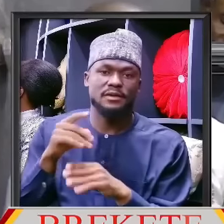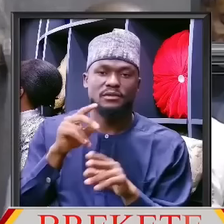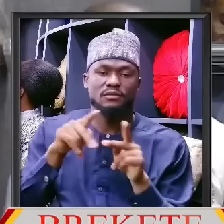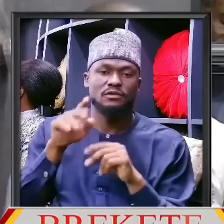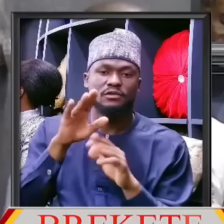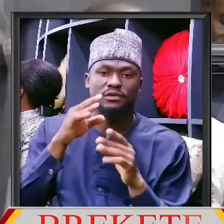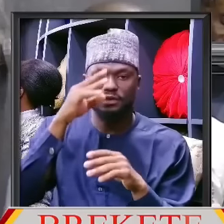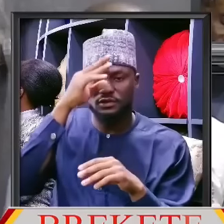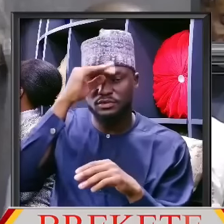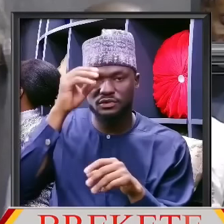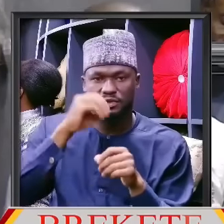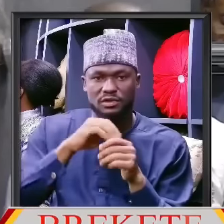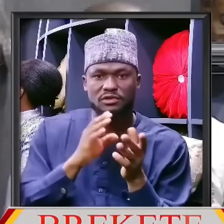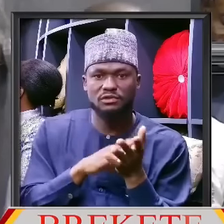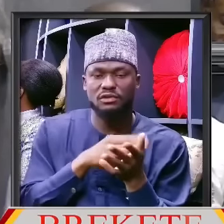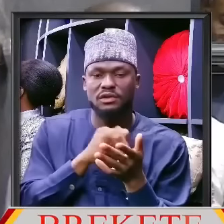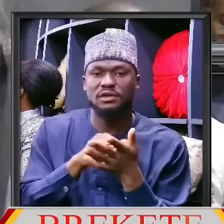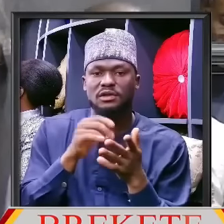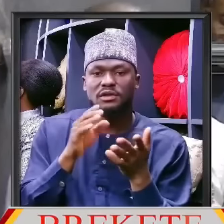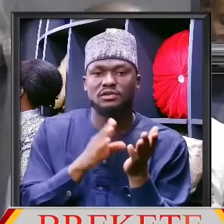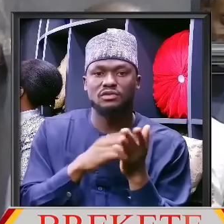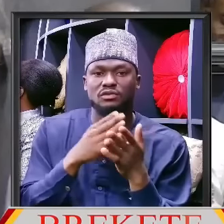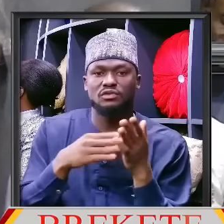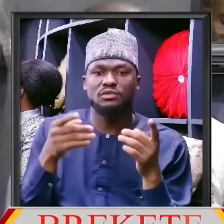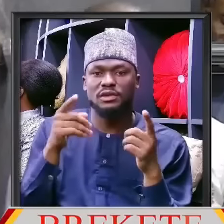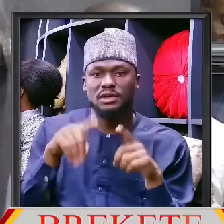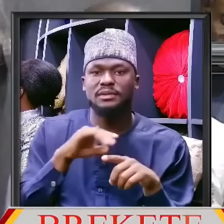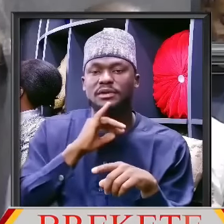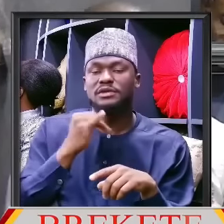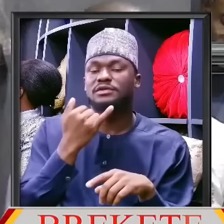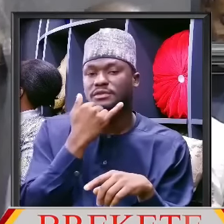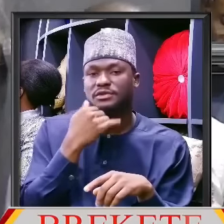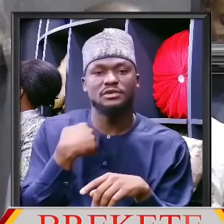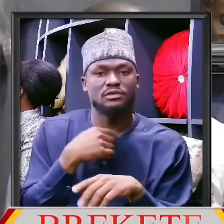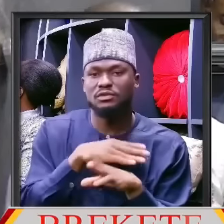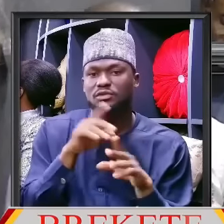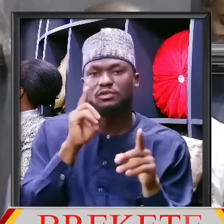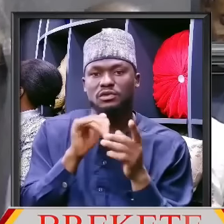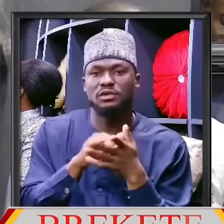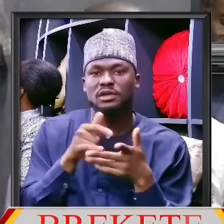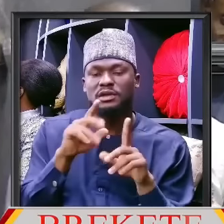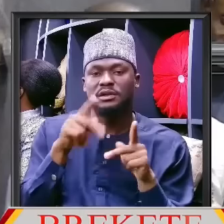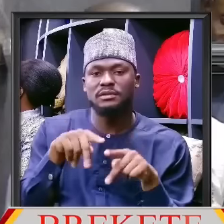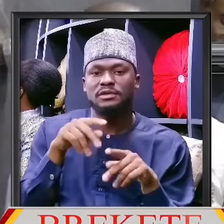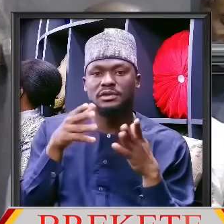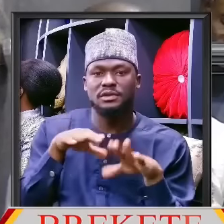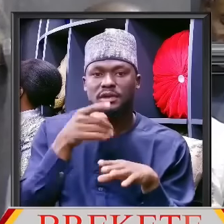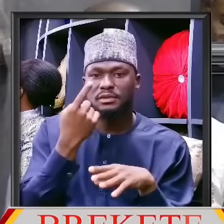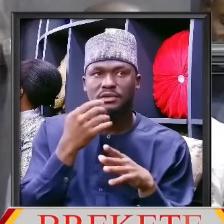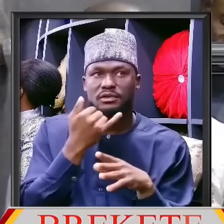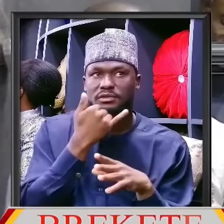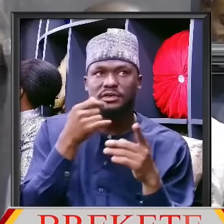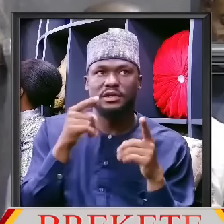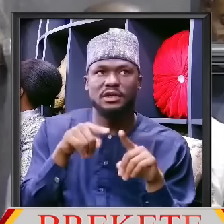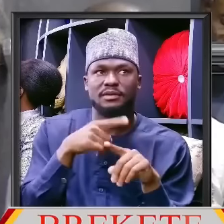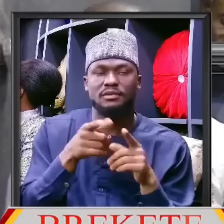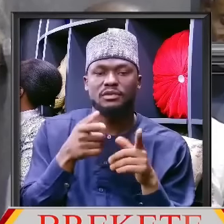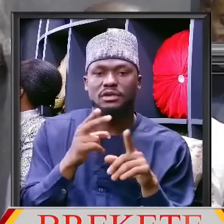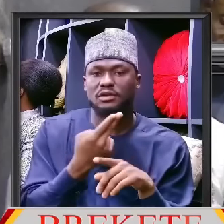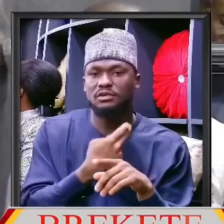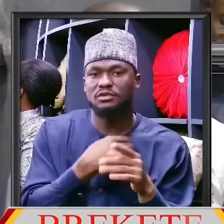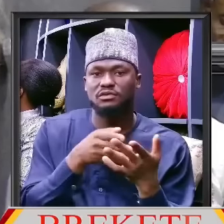pikin for school, and that school, something can't happen. Now, mistake. We know the talk say make person die because mistake happen. But now make